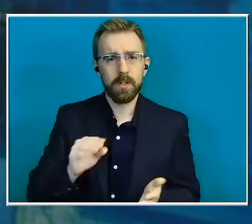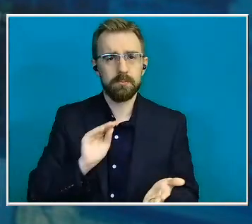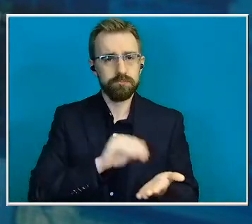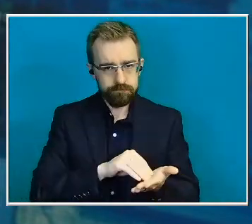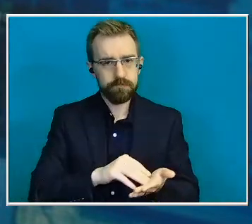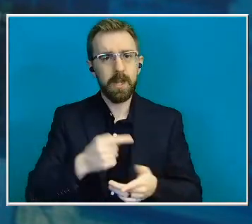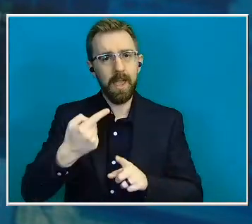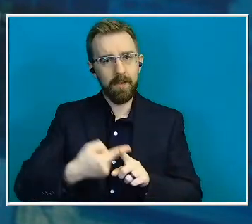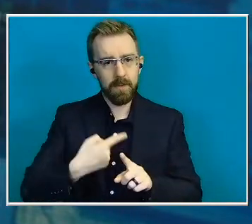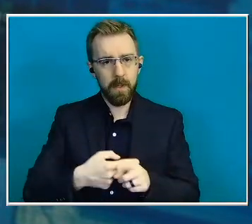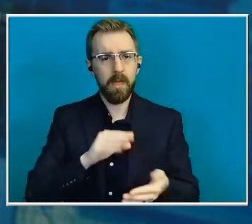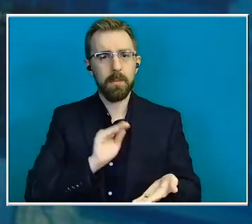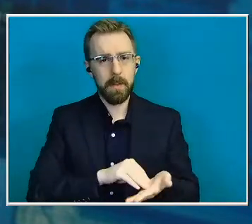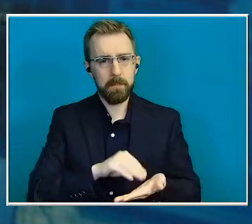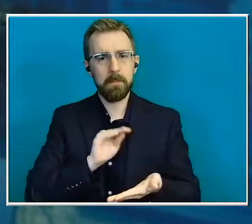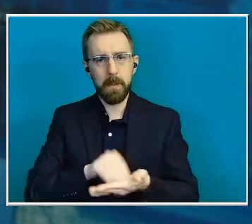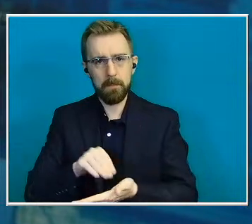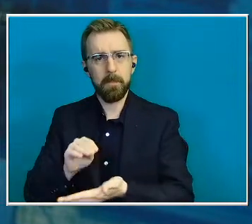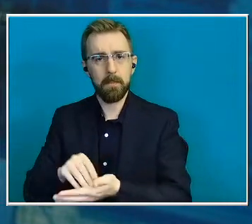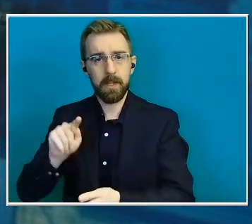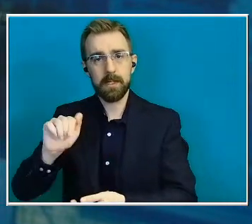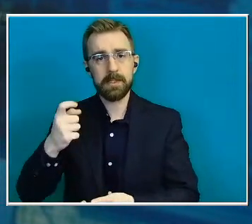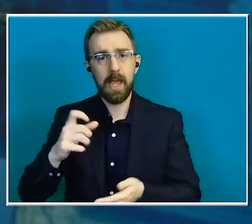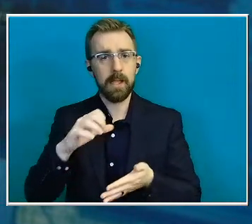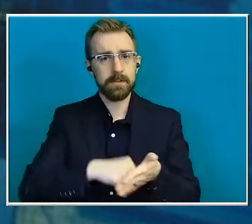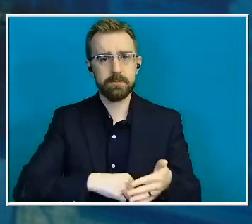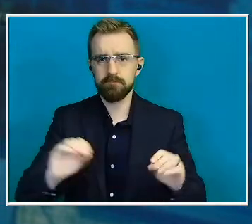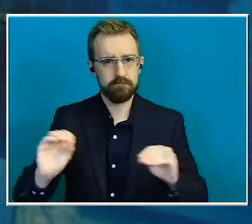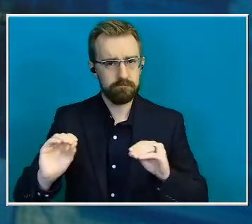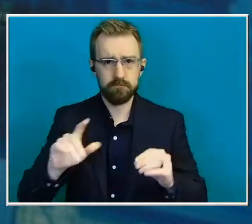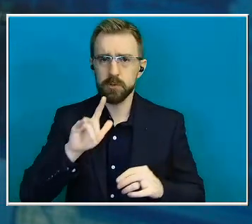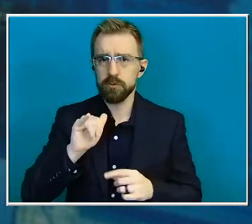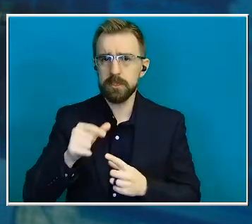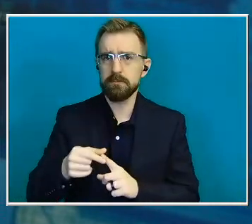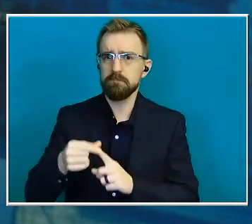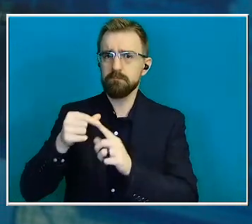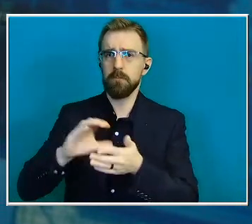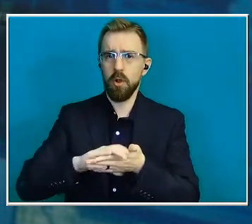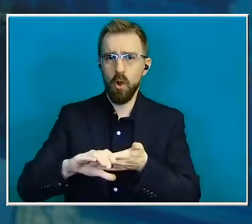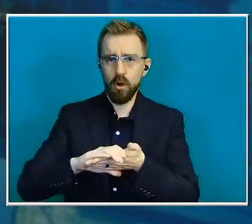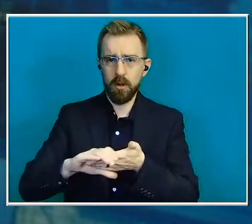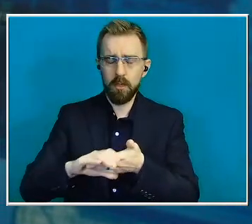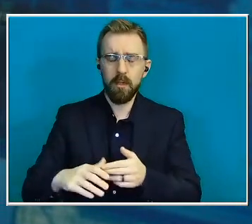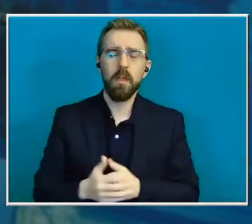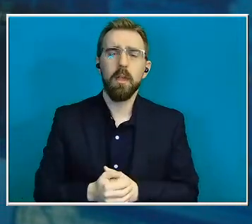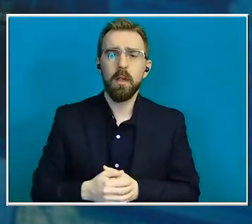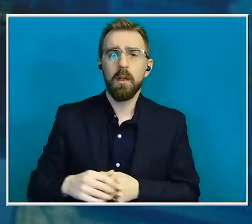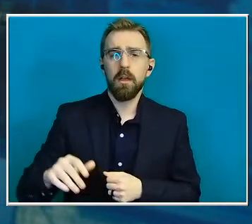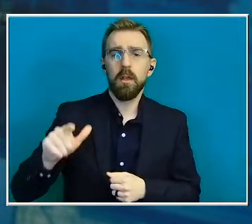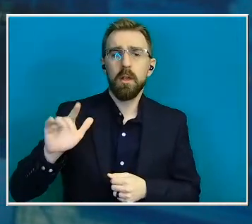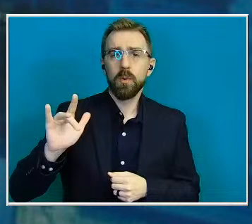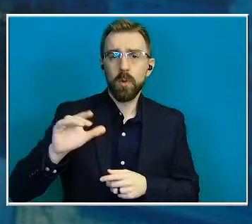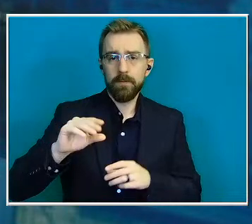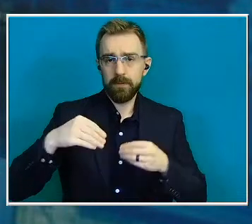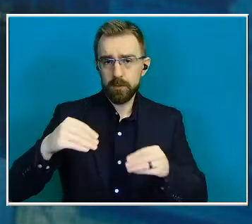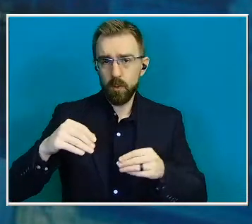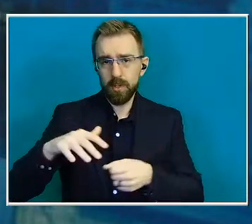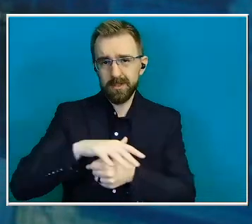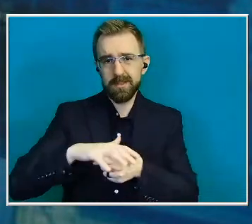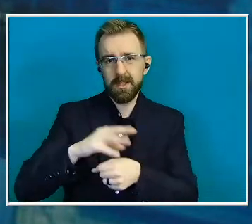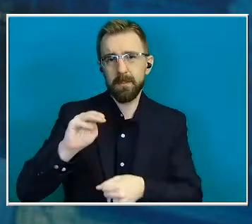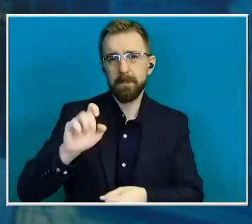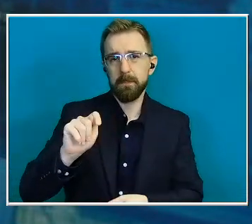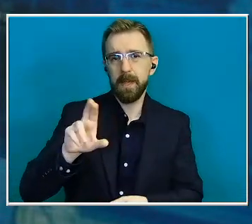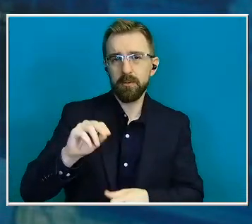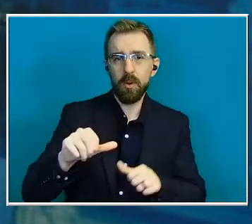no tax taken. So it's a really unique card. And the 25 stores in the metropolitan area are Ball's